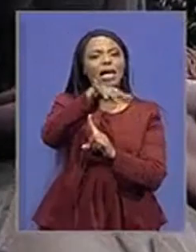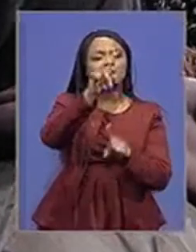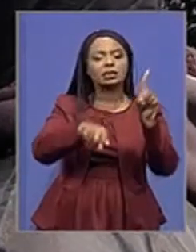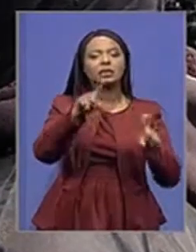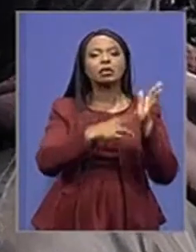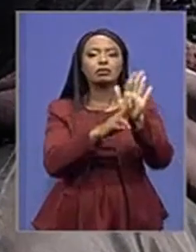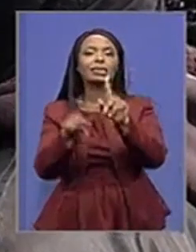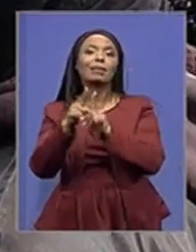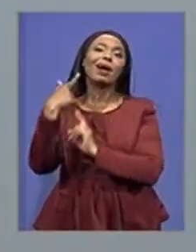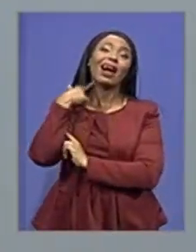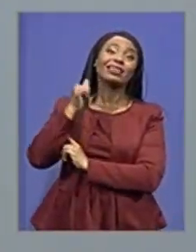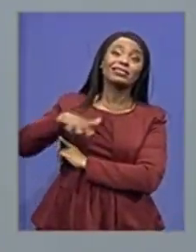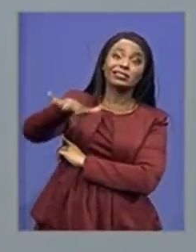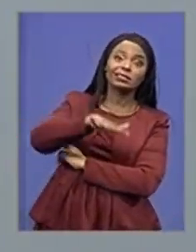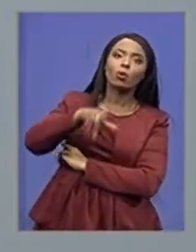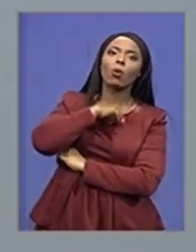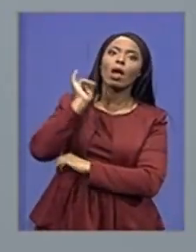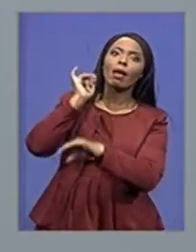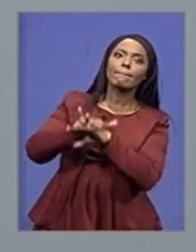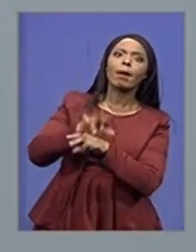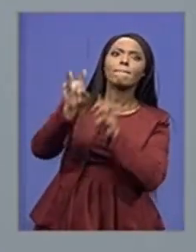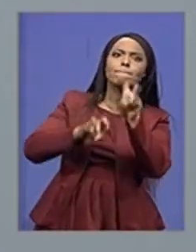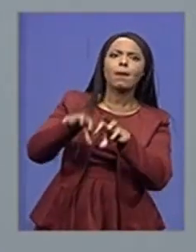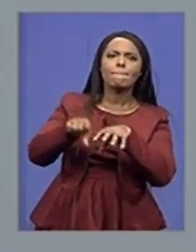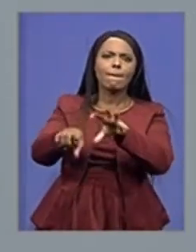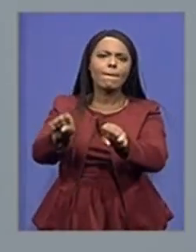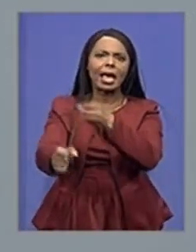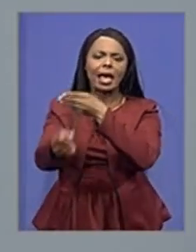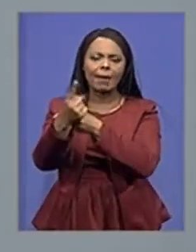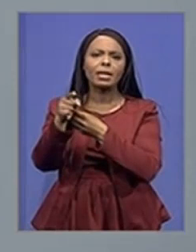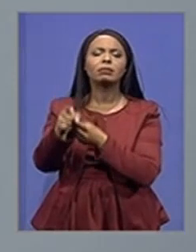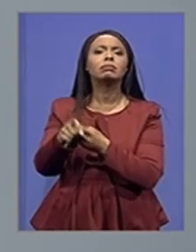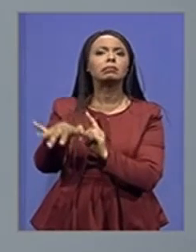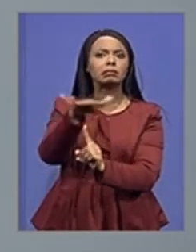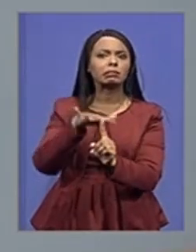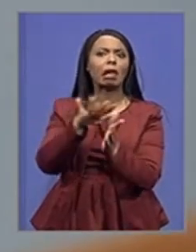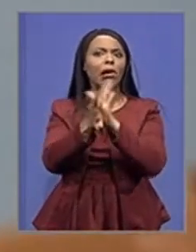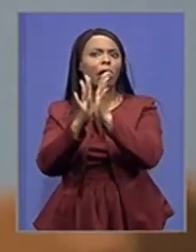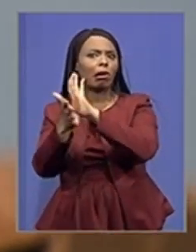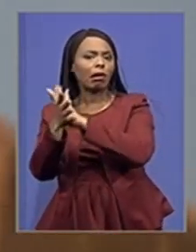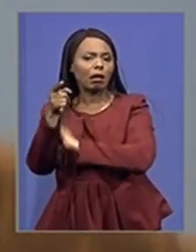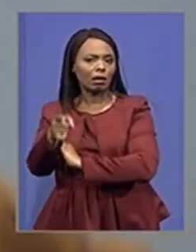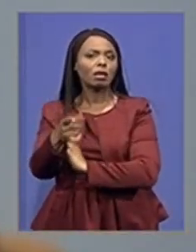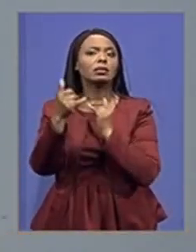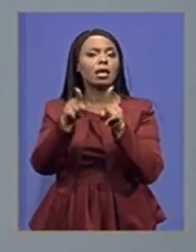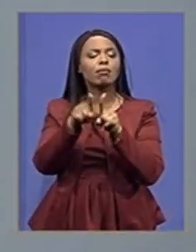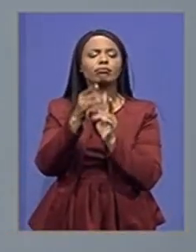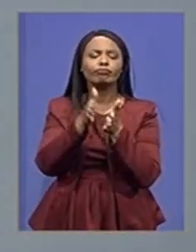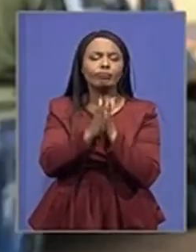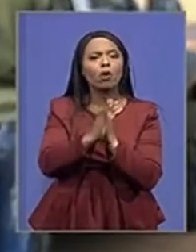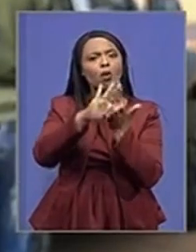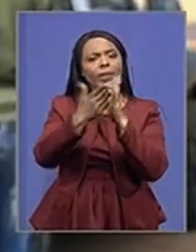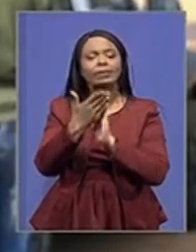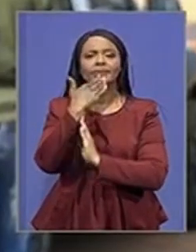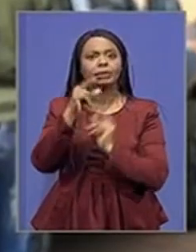le Alexander e neng e amilwe thata ke dikhuduego tse di fetileng, mme baagi le bona ba kopilwe go baya maemo leitlho.